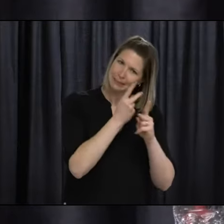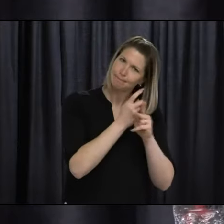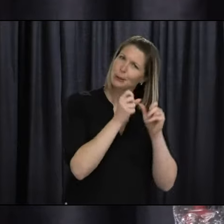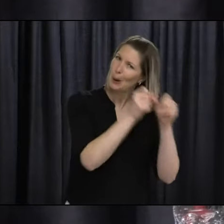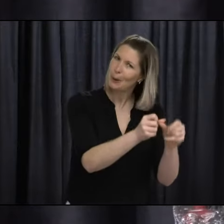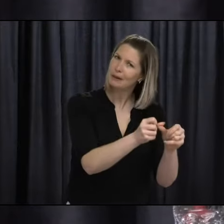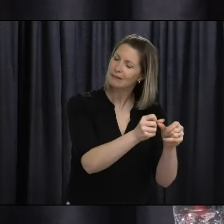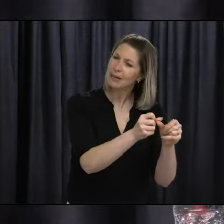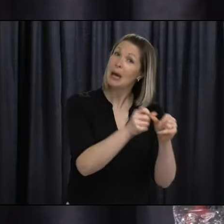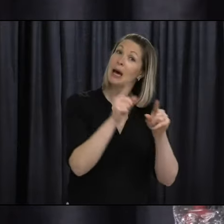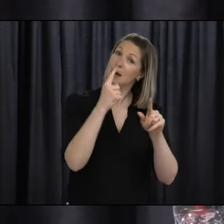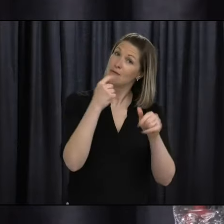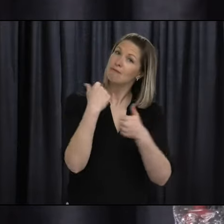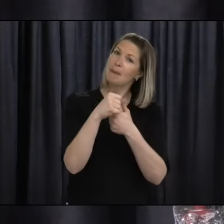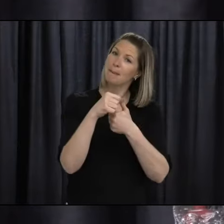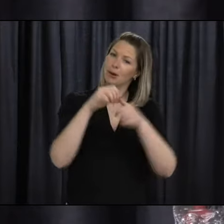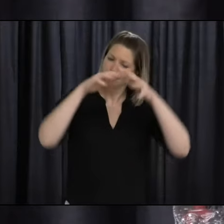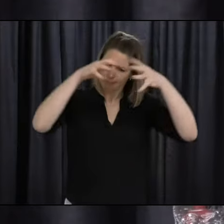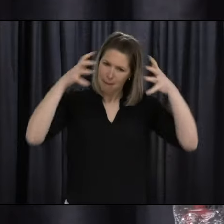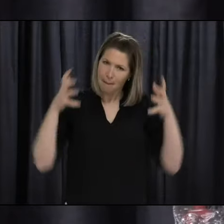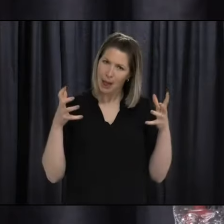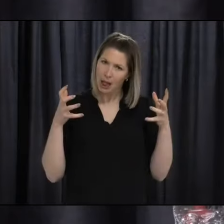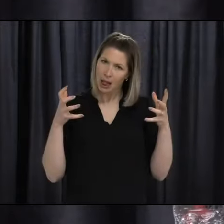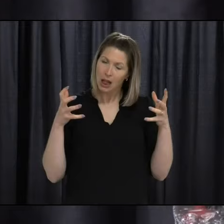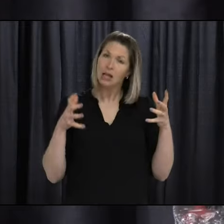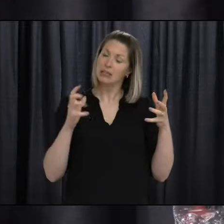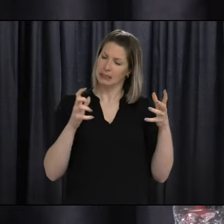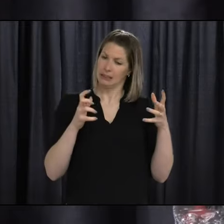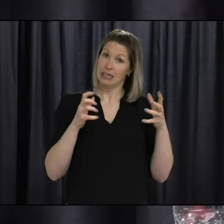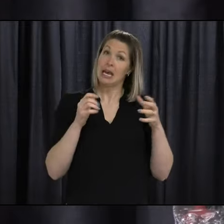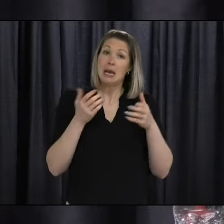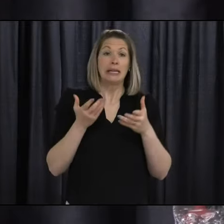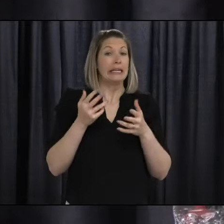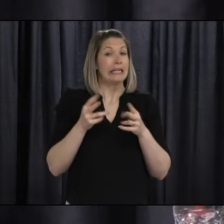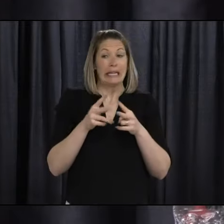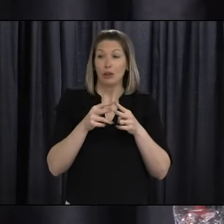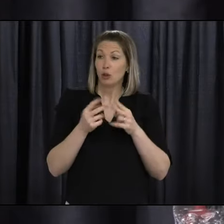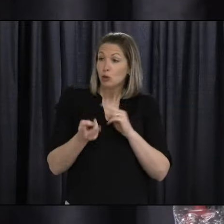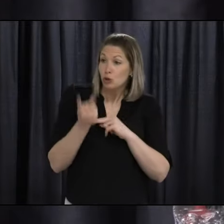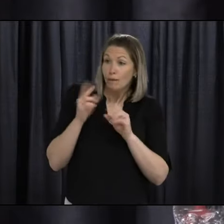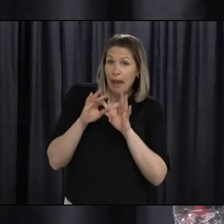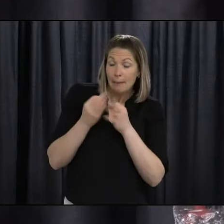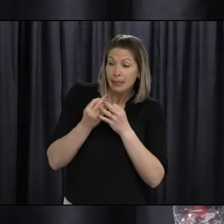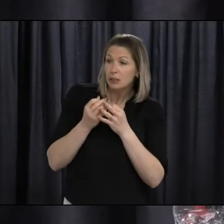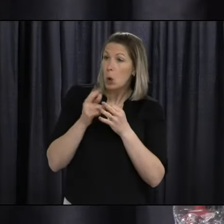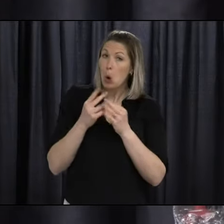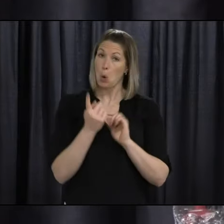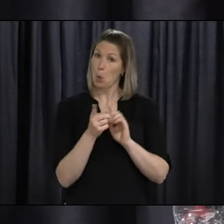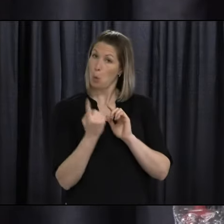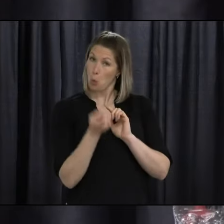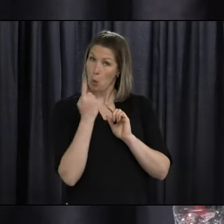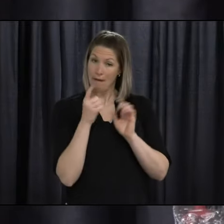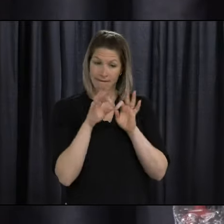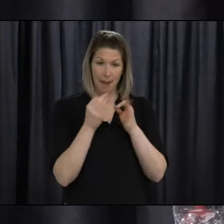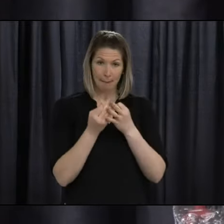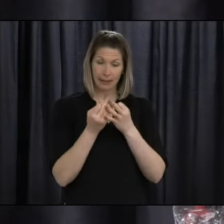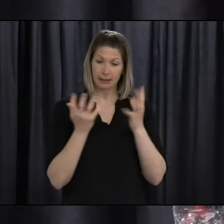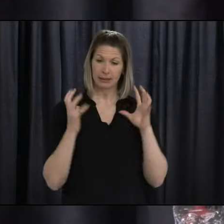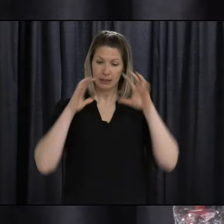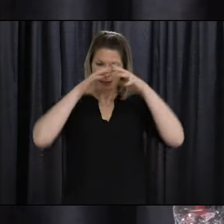to stay in our bubble. We need to protect that bubble, enlarged as it might be, and we need to respect and not damage anybody else's